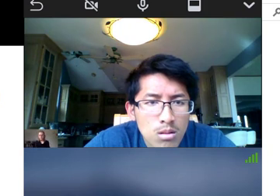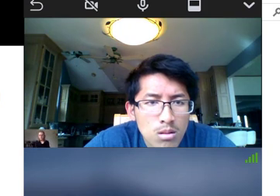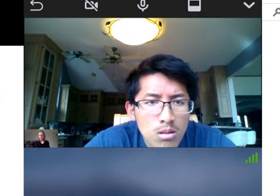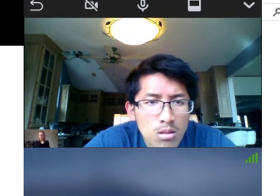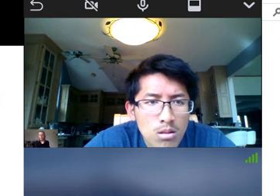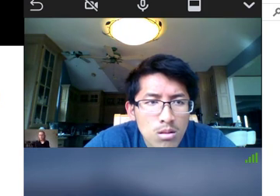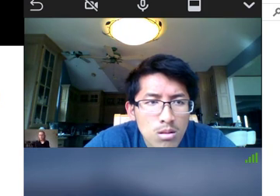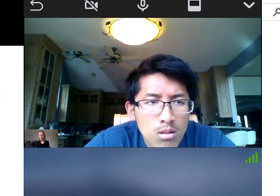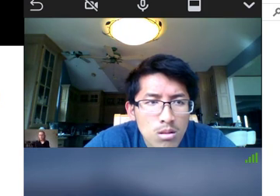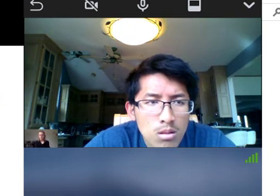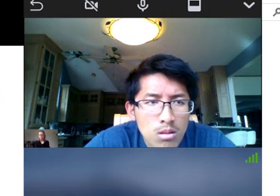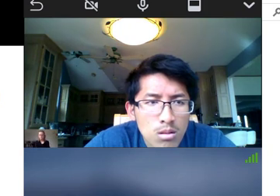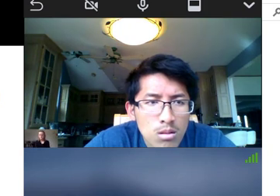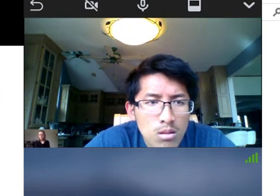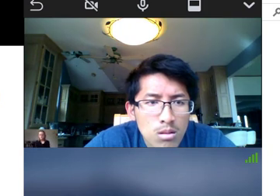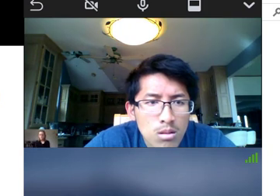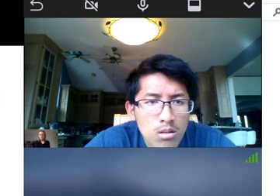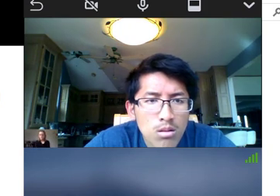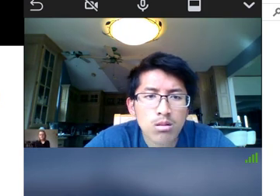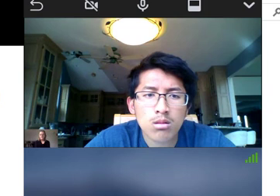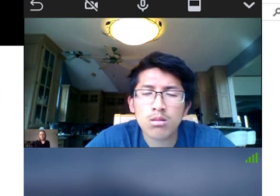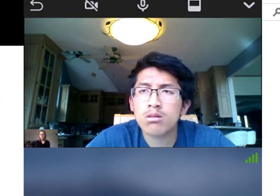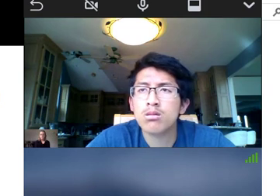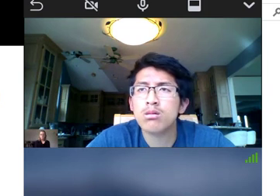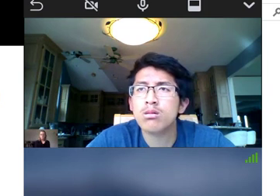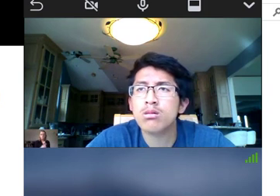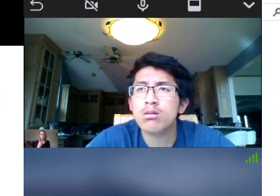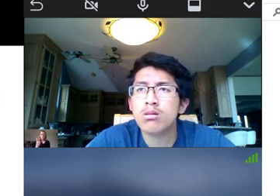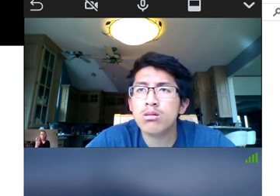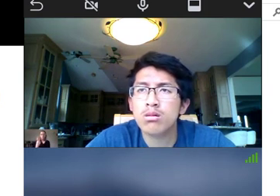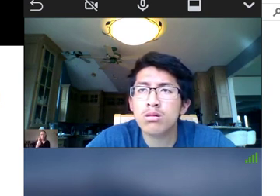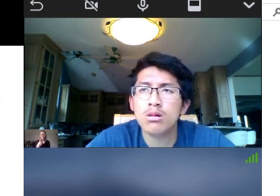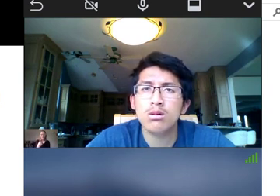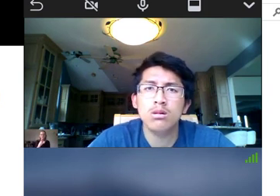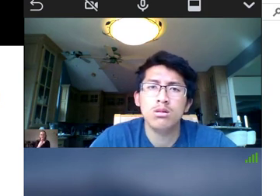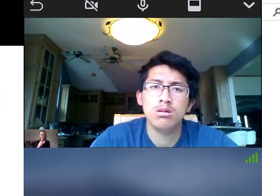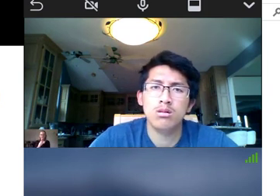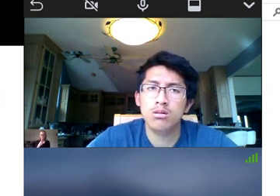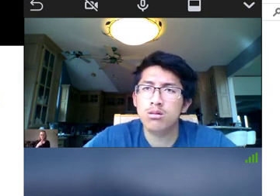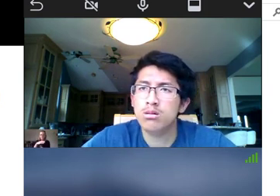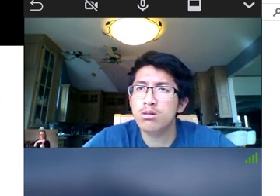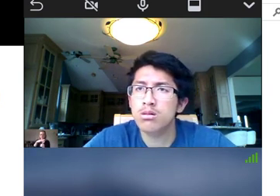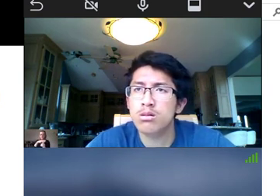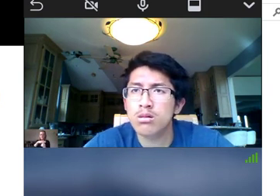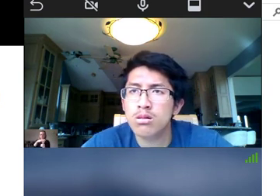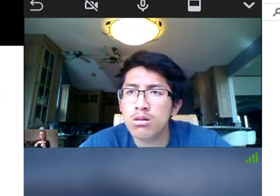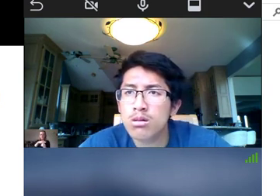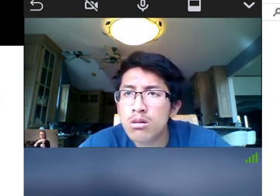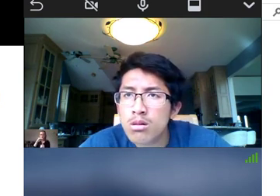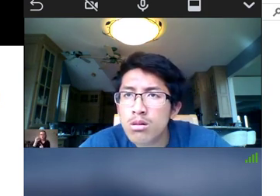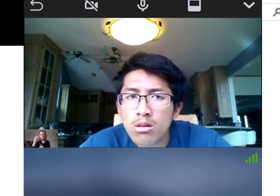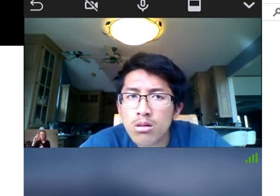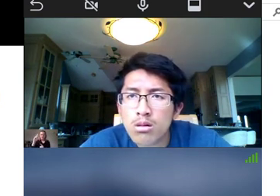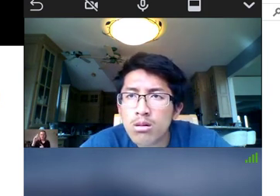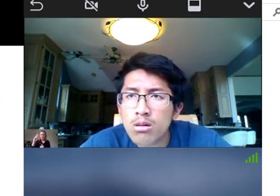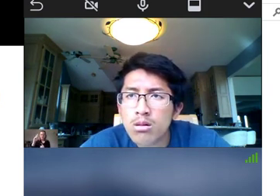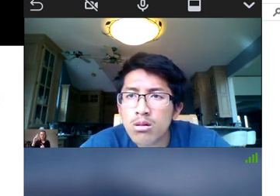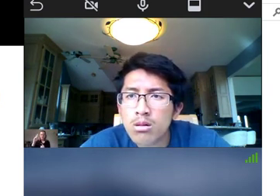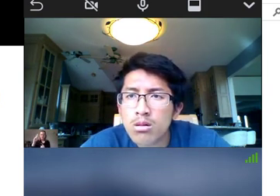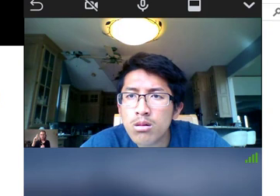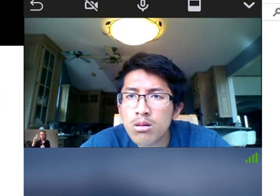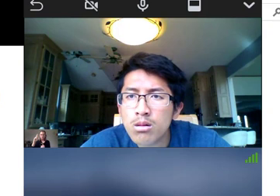find is the temperature of the air at the outlet. So we're trying to find the temperature air out.